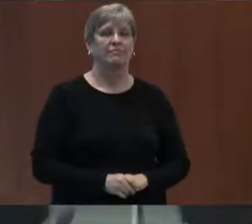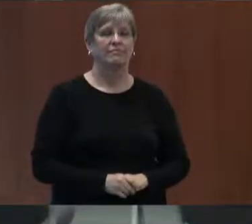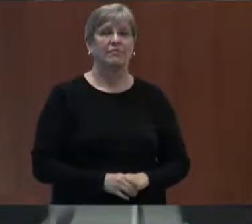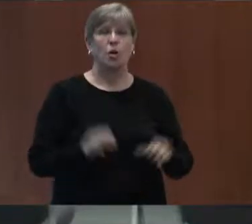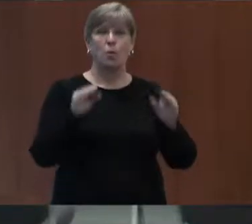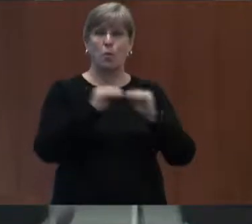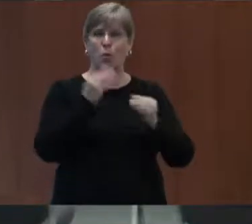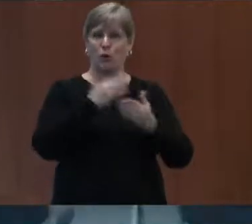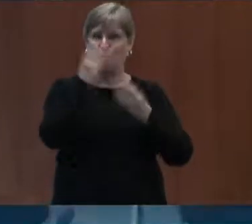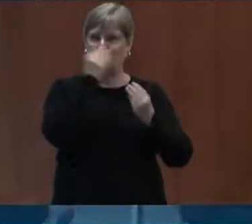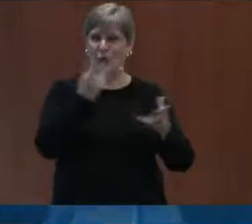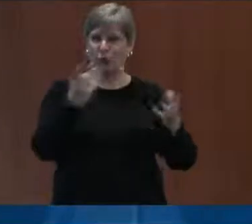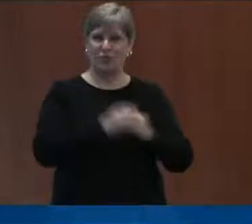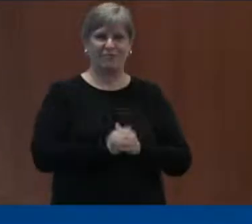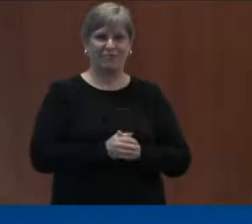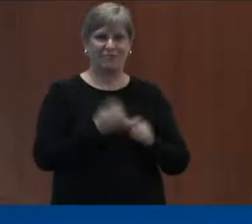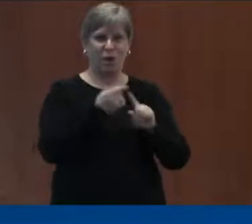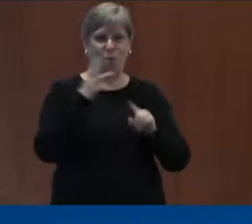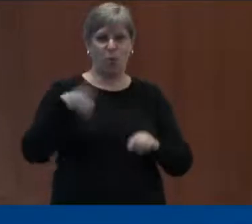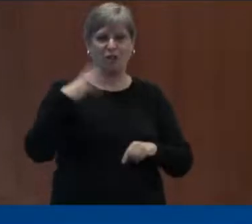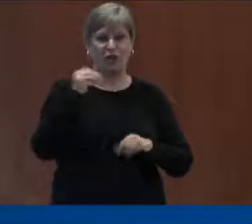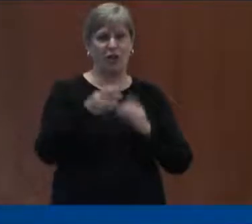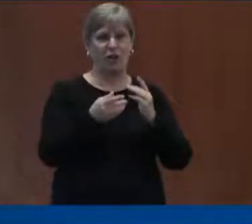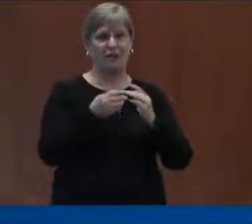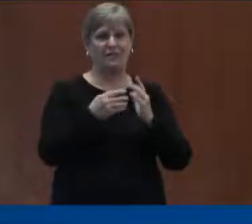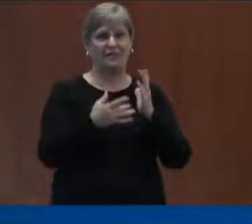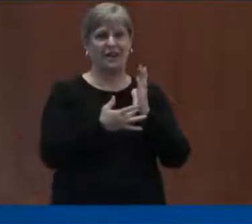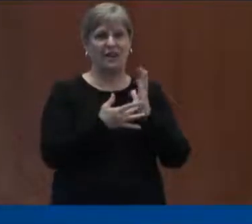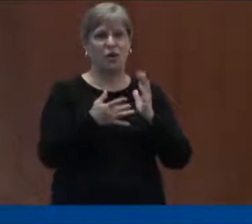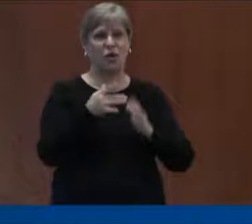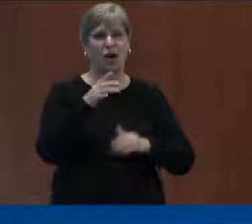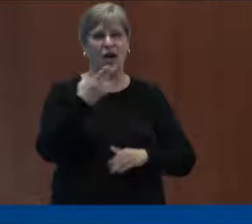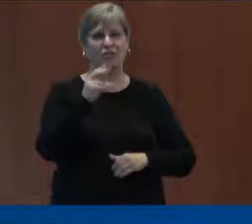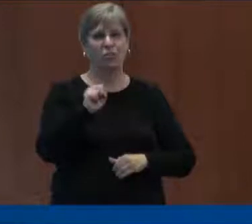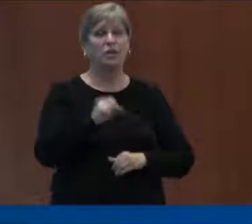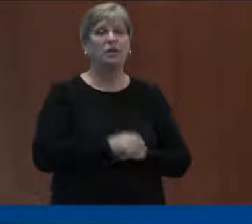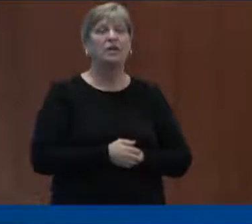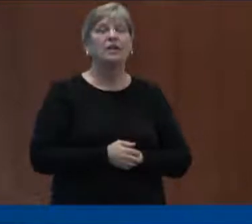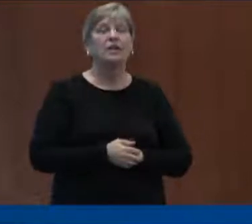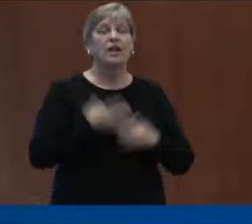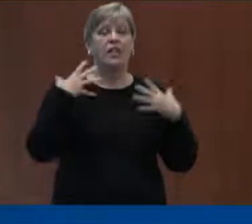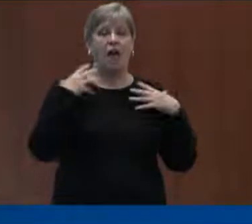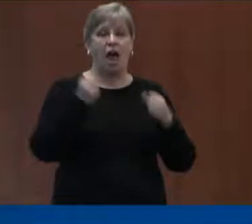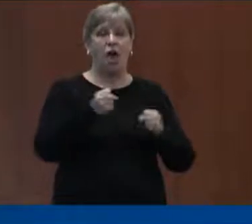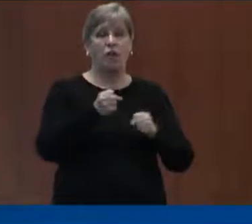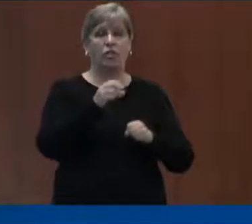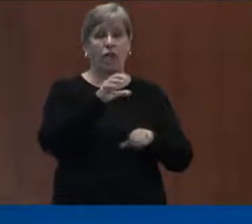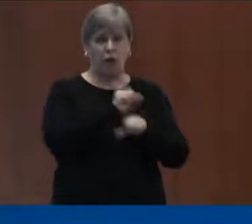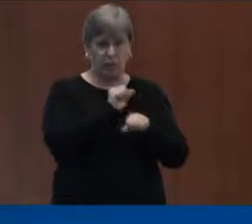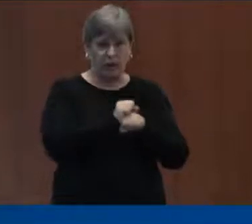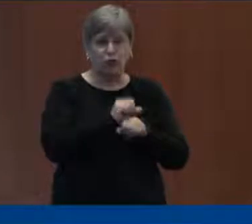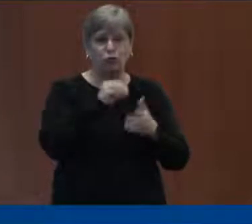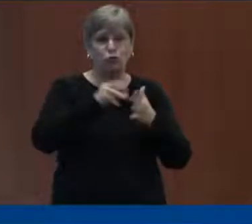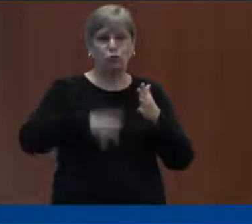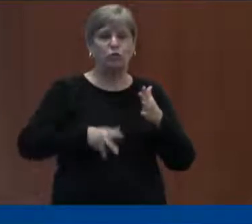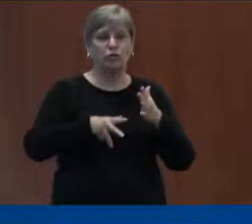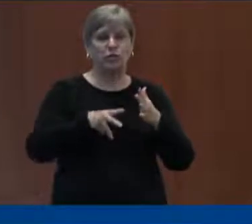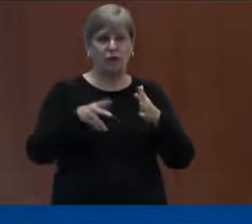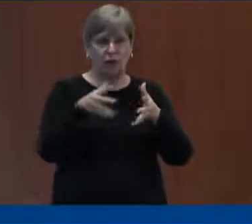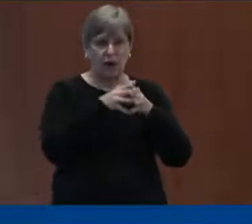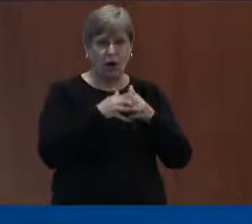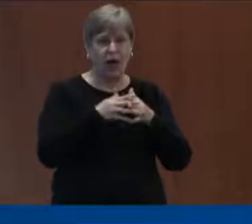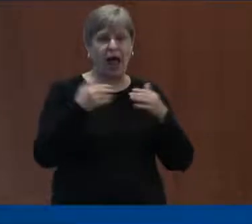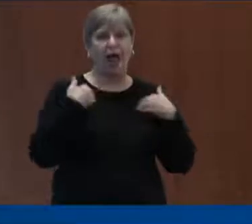And more good news from Washington County Technical High School. The Health Occupation Students of America held their Maryland